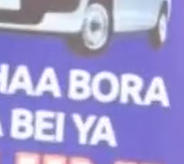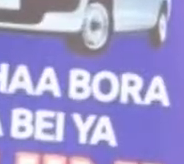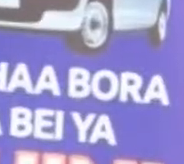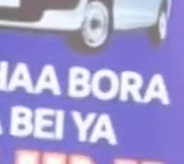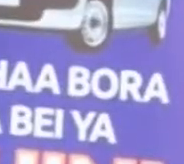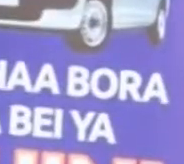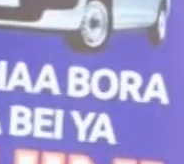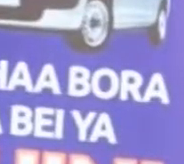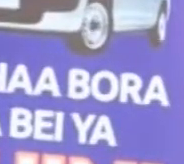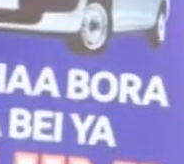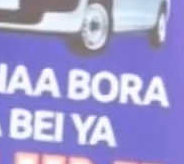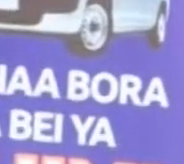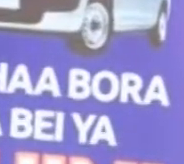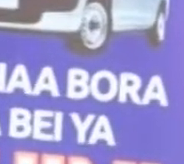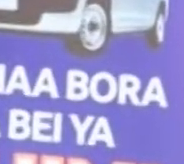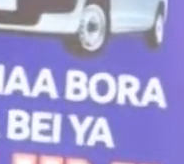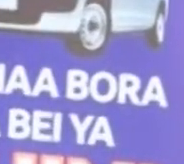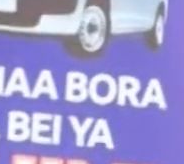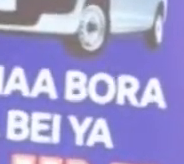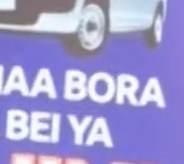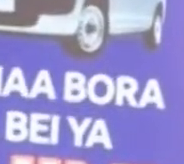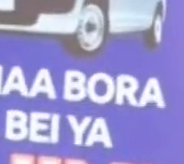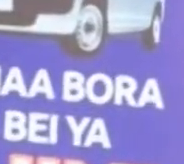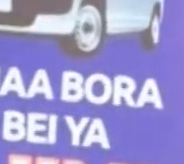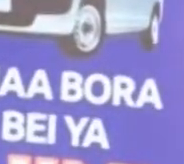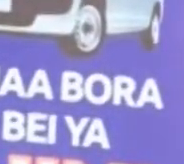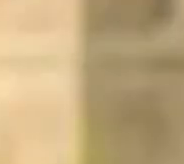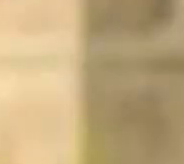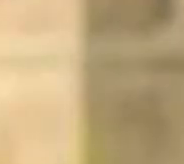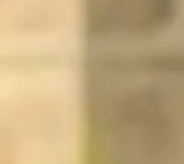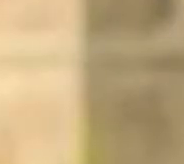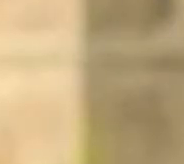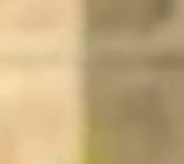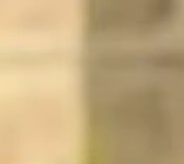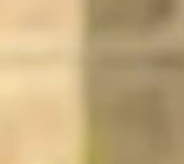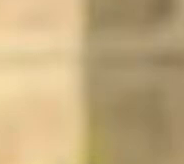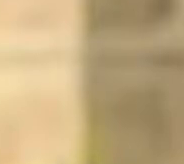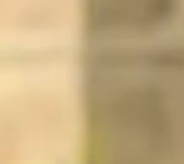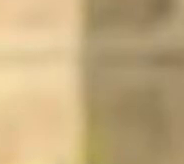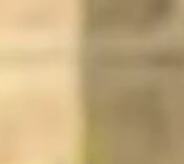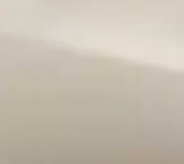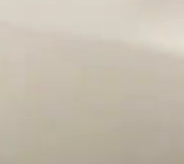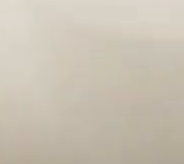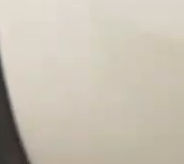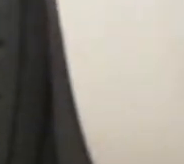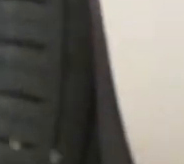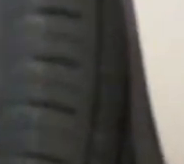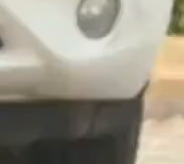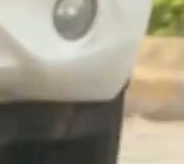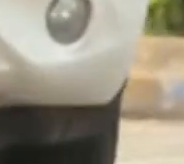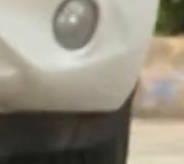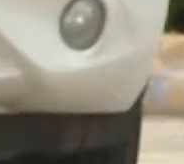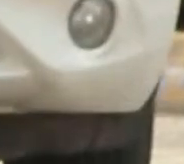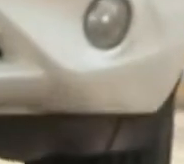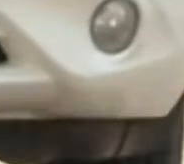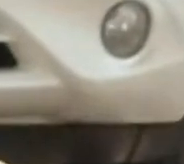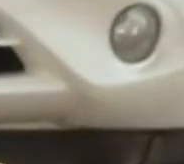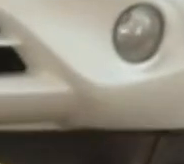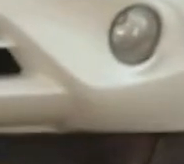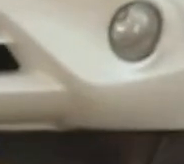Fanya hivi, wewe teremuka tu chini. Hata watu wanangojea, eh, hey, unasema unioni? Ah, si ninakuona ndio huyu kucha. Eh, hey,